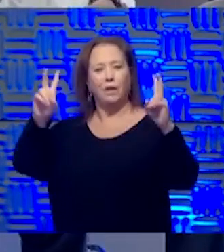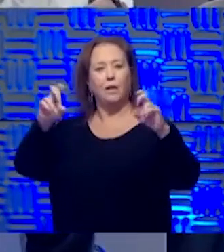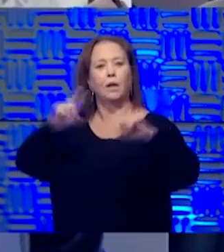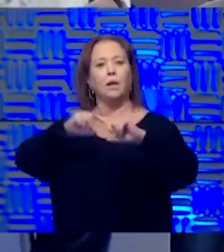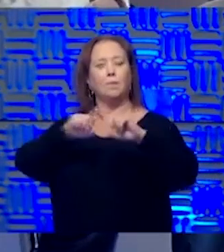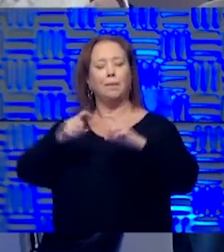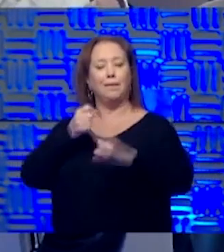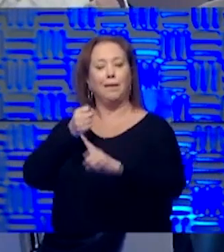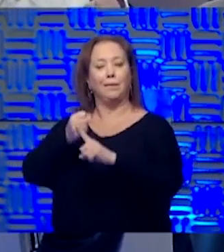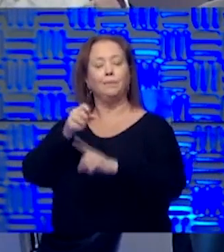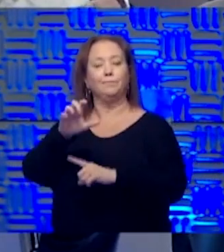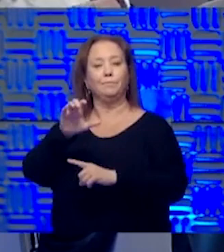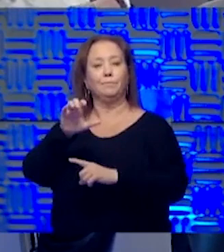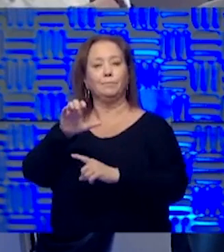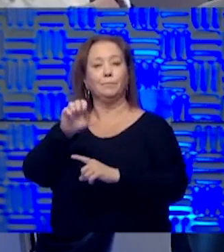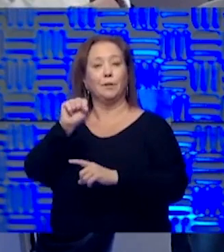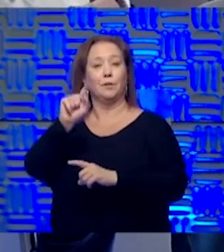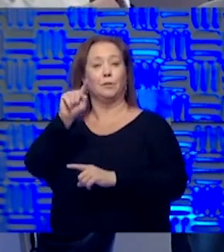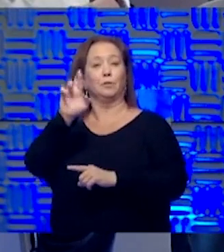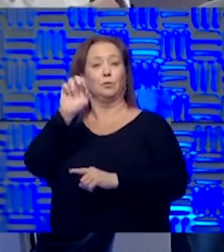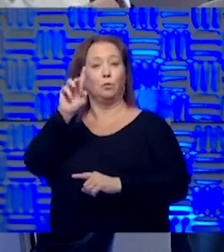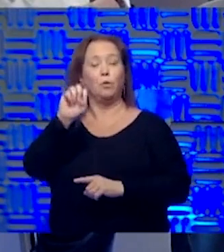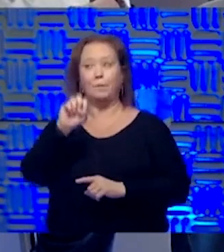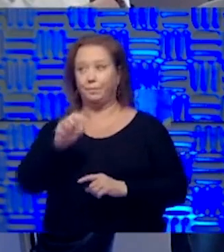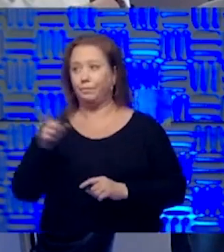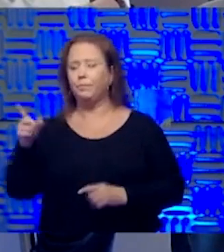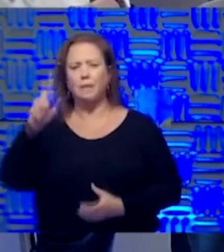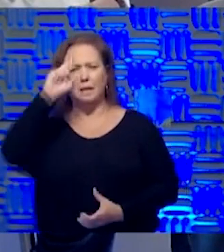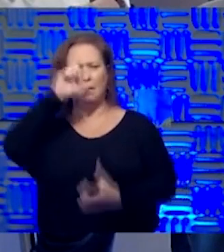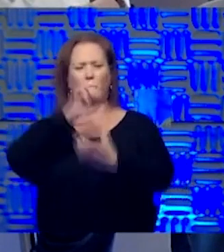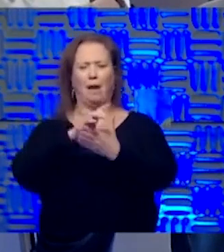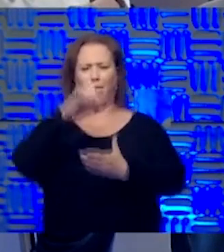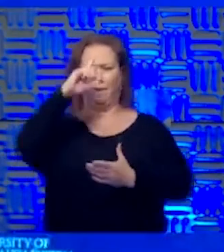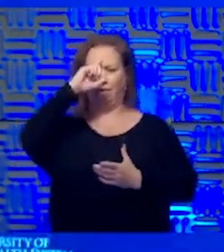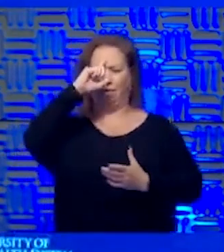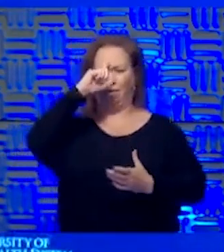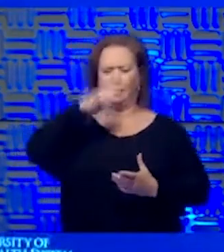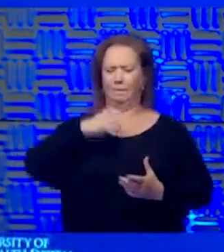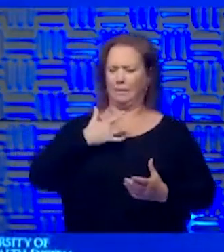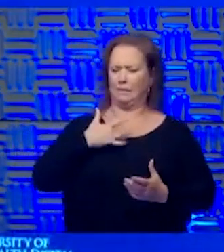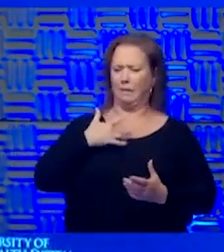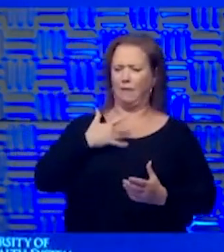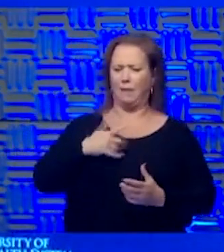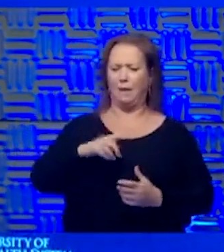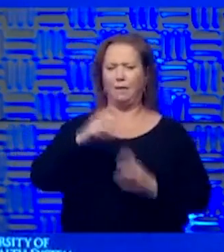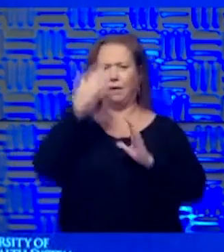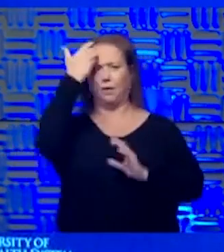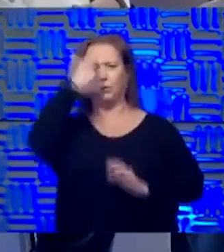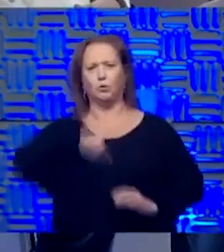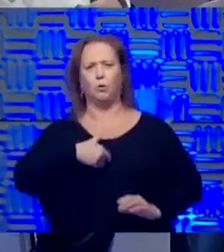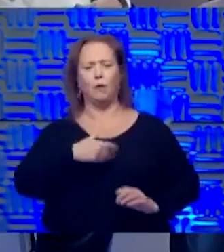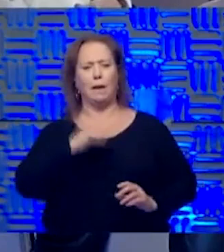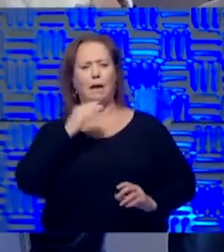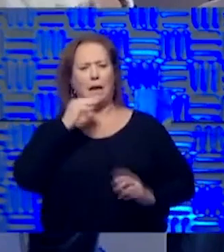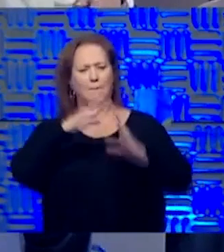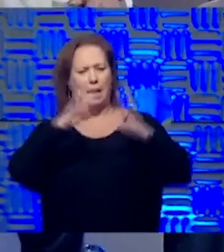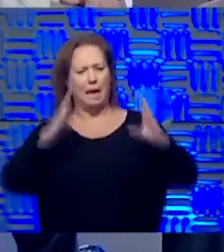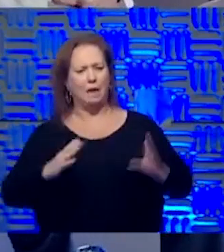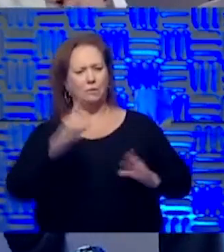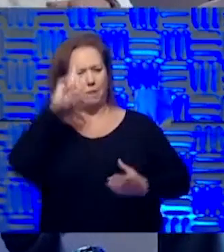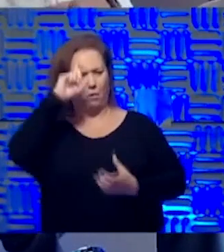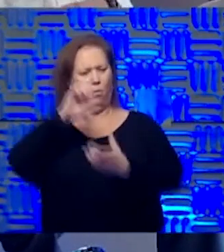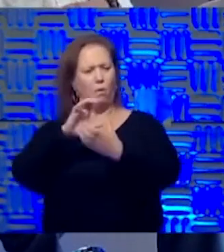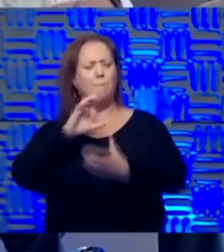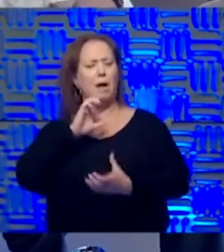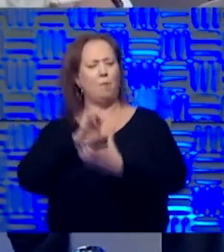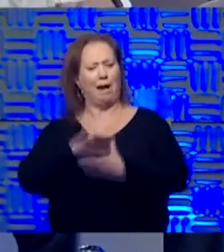And that's a tough thing. So my wife sometimes thinks I've had a stroke because I do some stupid stuff at the house. Gary, have I had COVID-19? Most